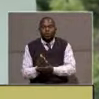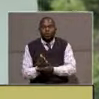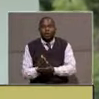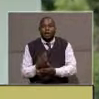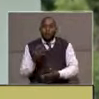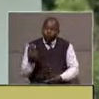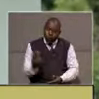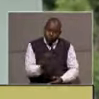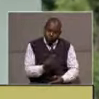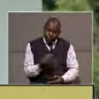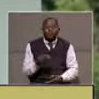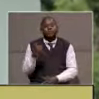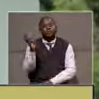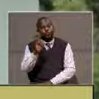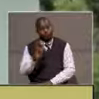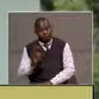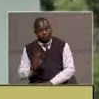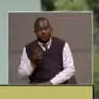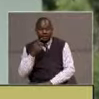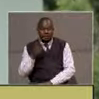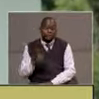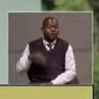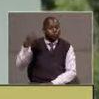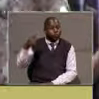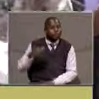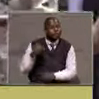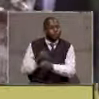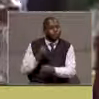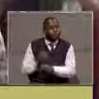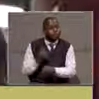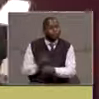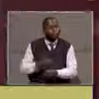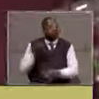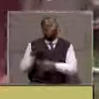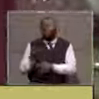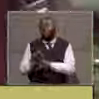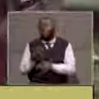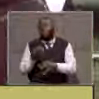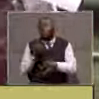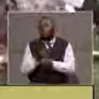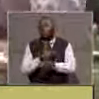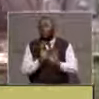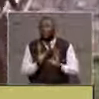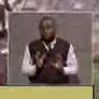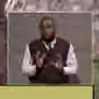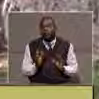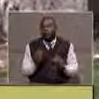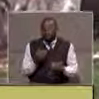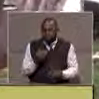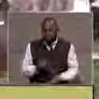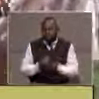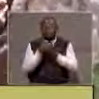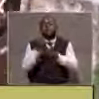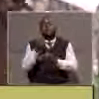we supervise and see quality work being done. Teso local leaders embraced the project, saying it will help the